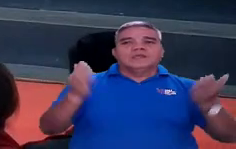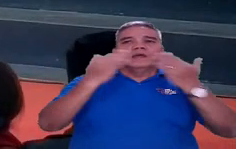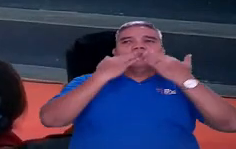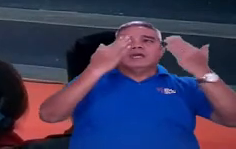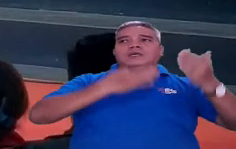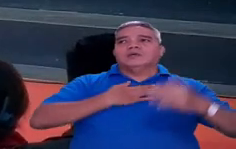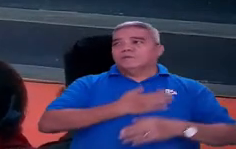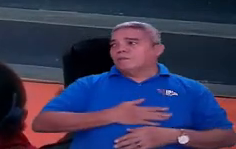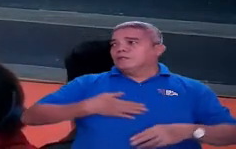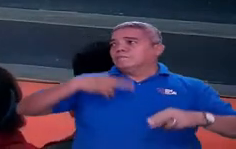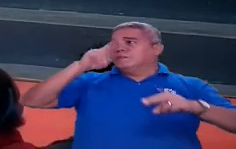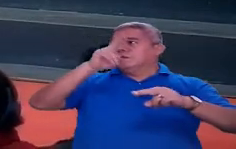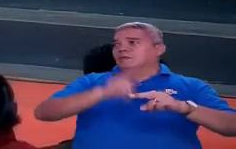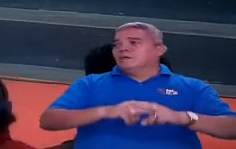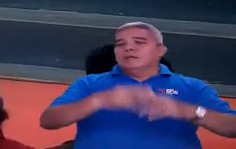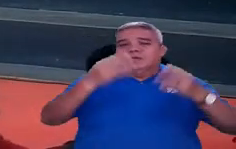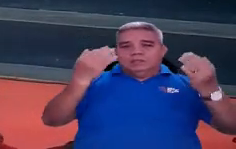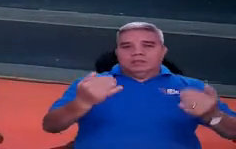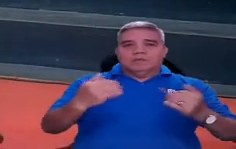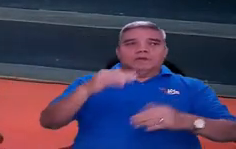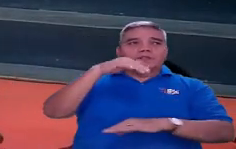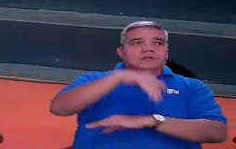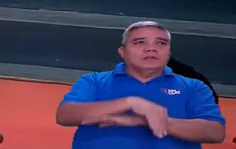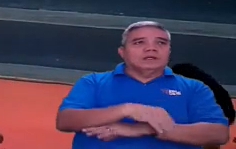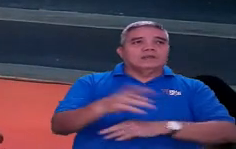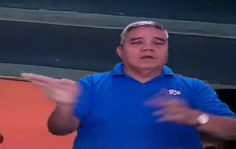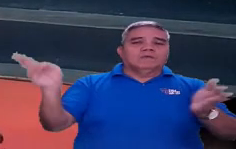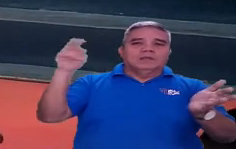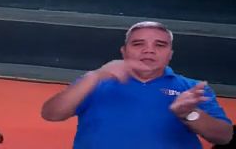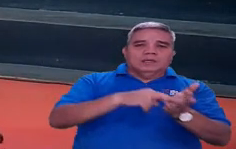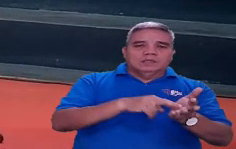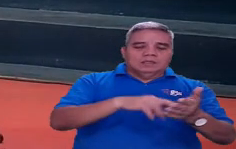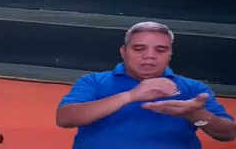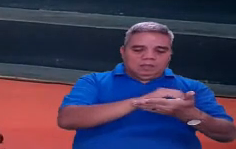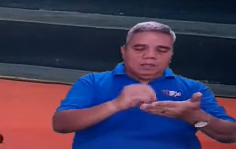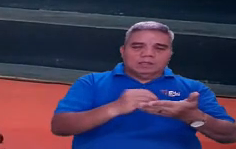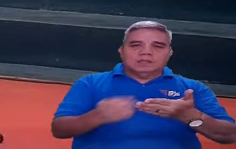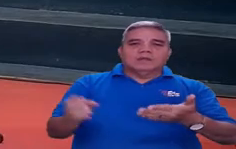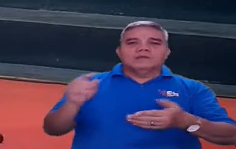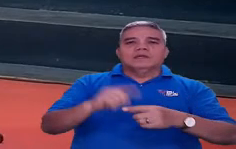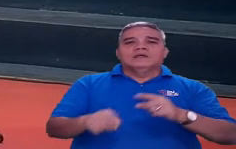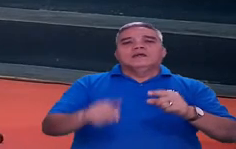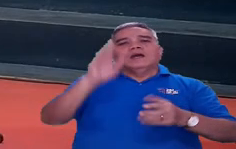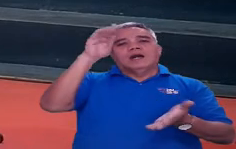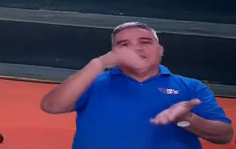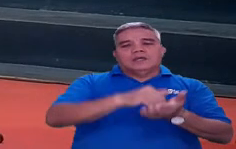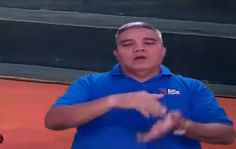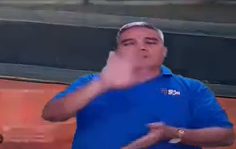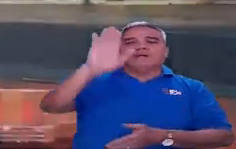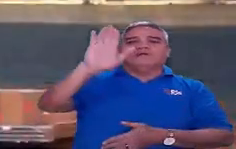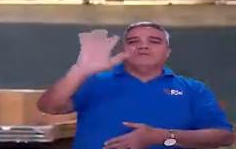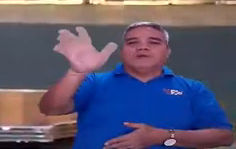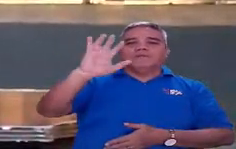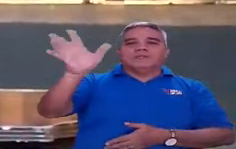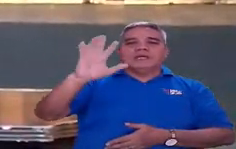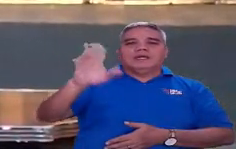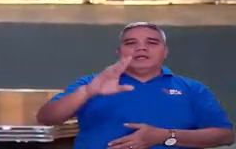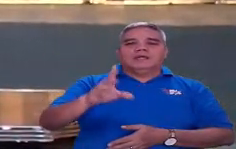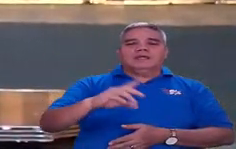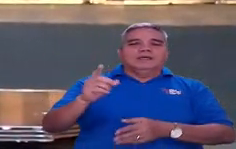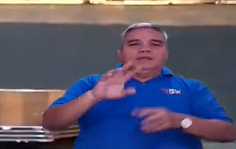Thank you. You may be seated. So far tonight, our registration desk has reported 1,050 registered